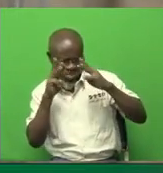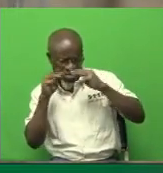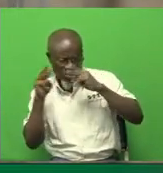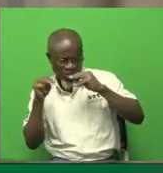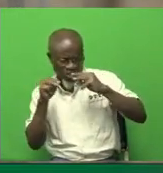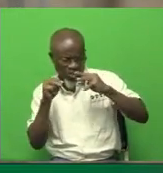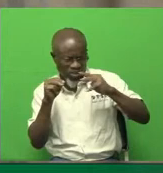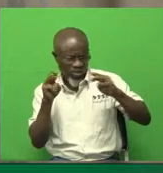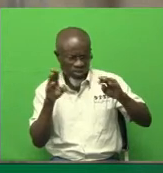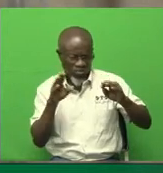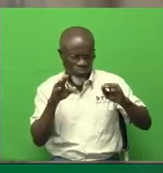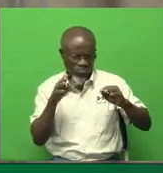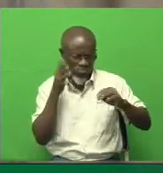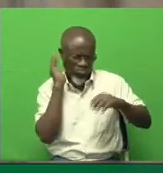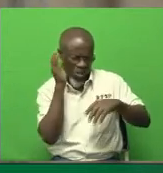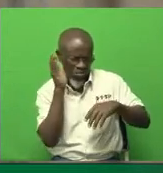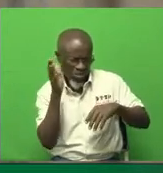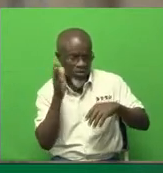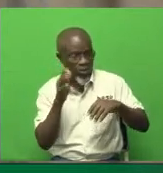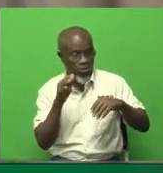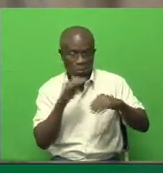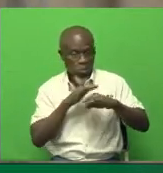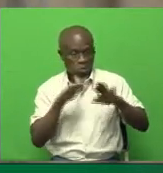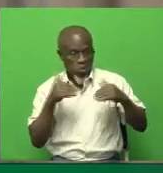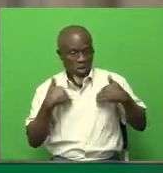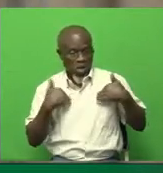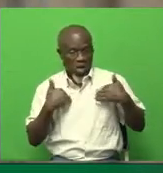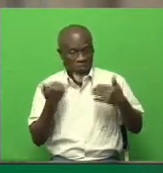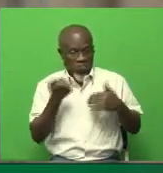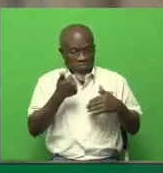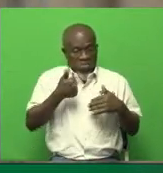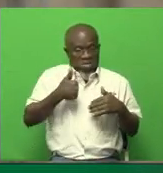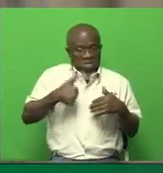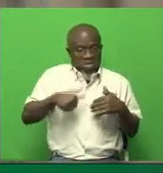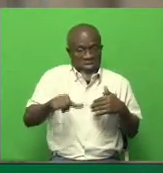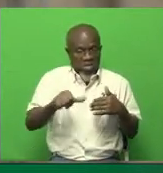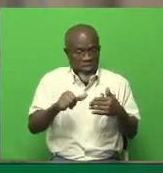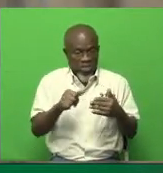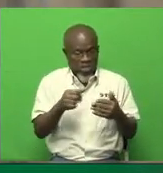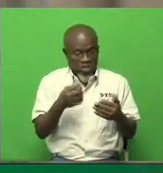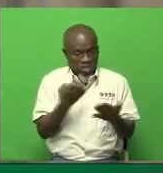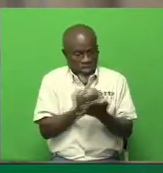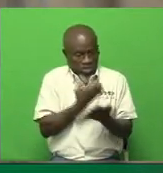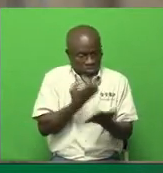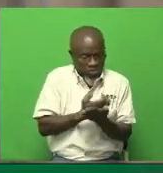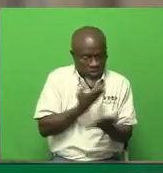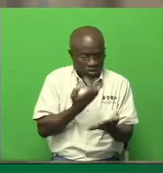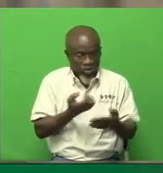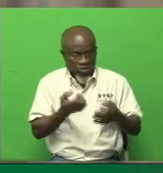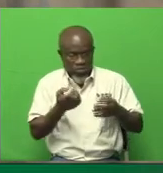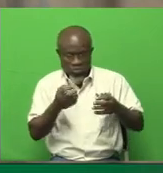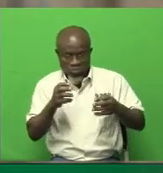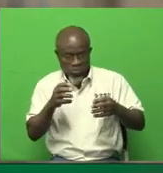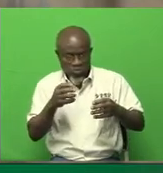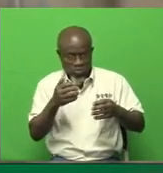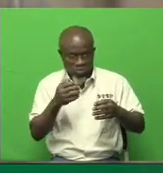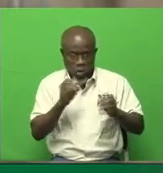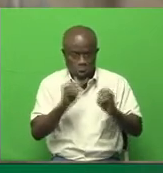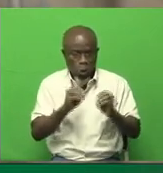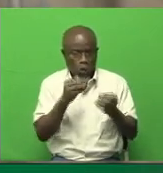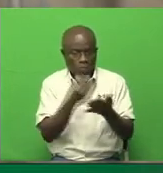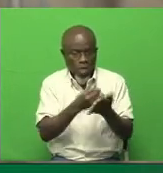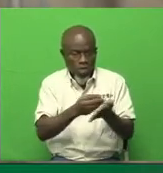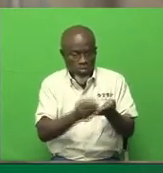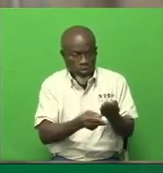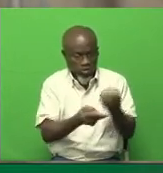no projection there Mr Deputy speaker there are no estimates there are no allocations so